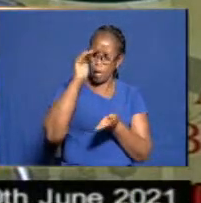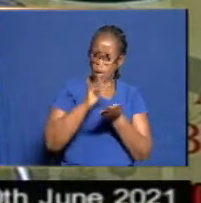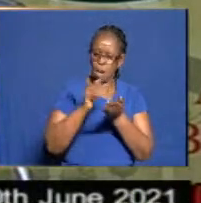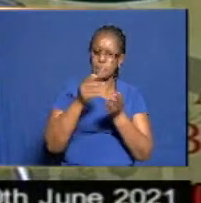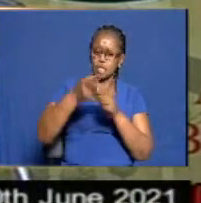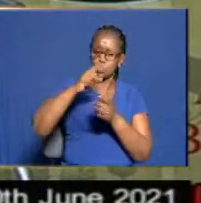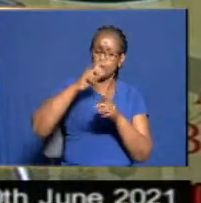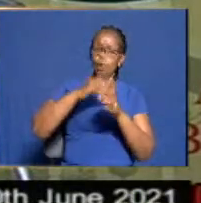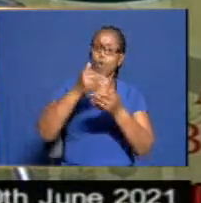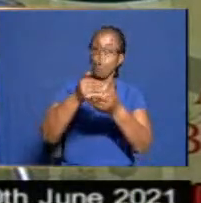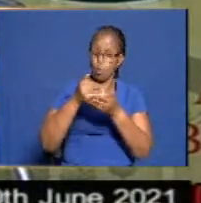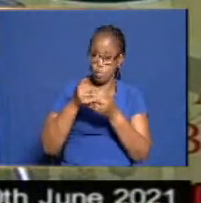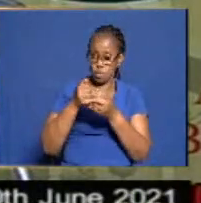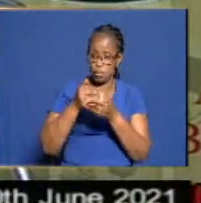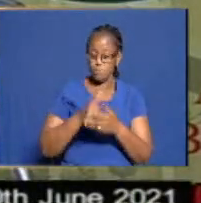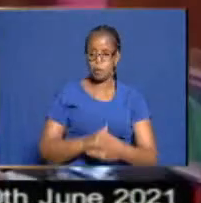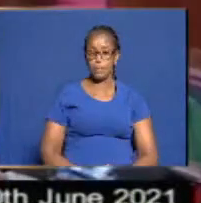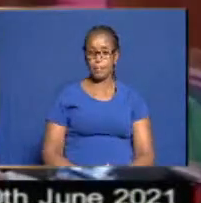tax planning.